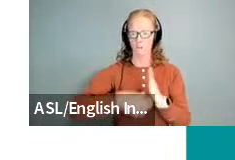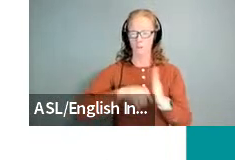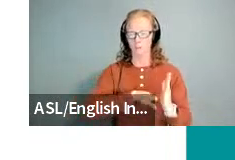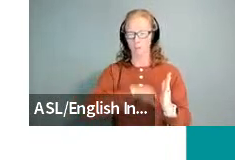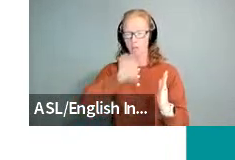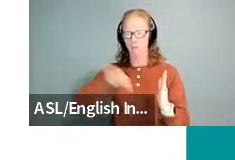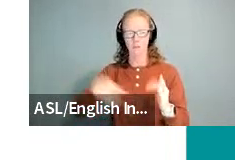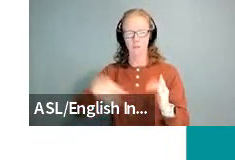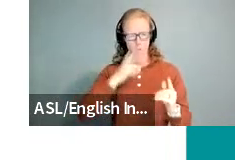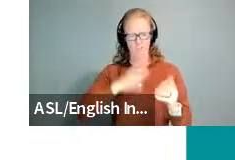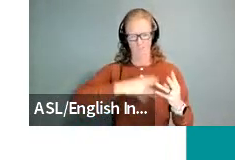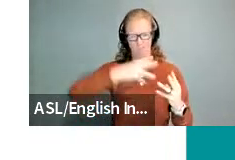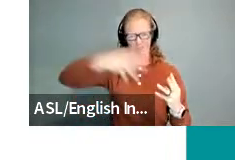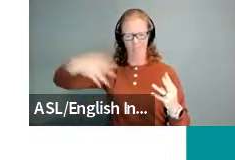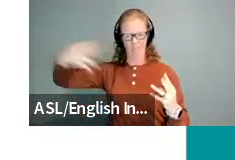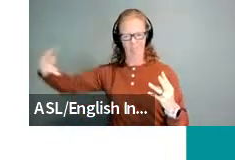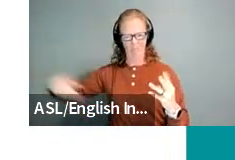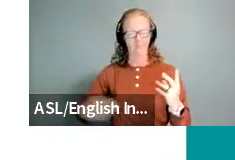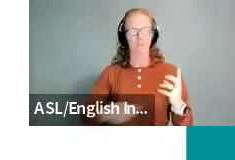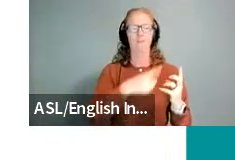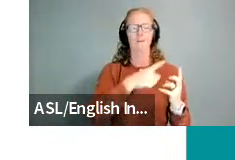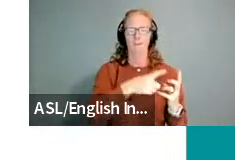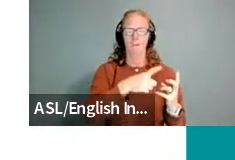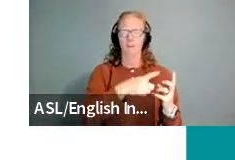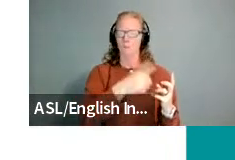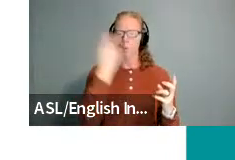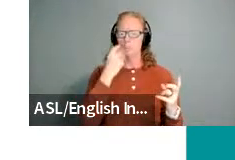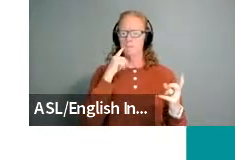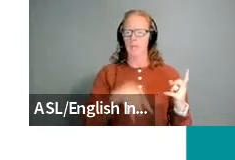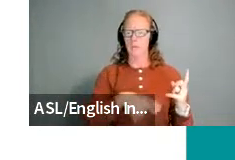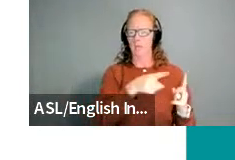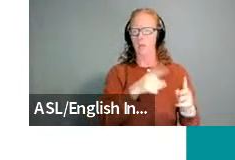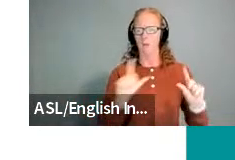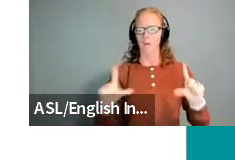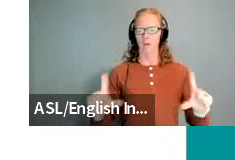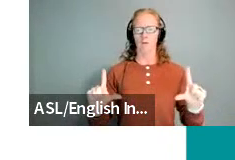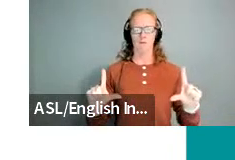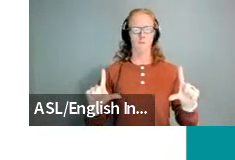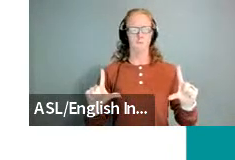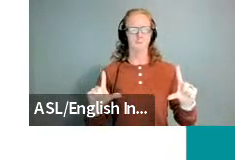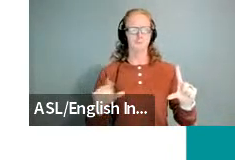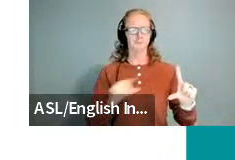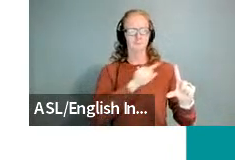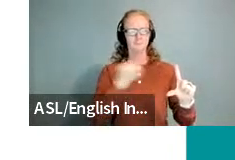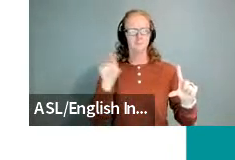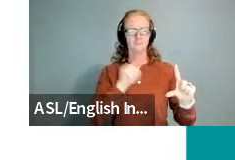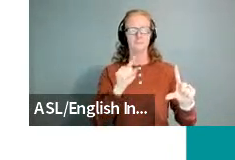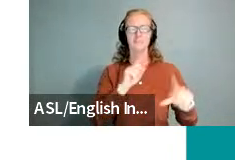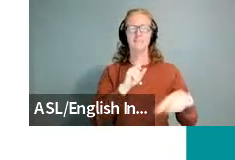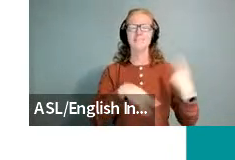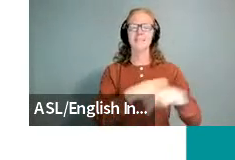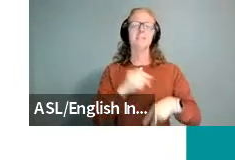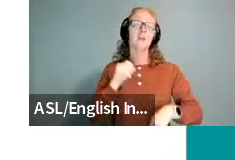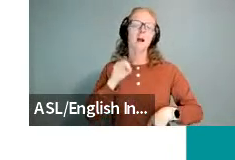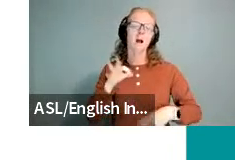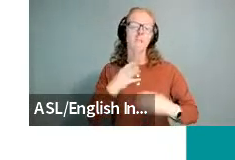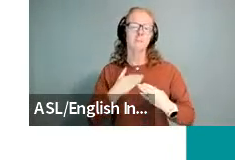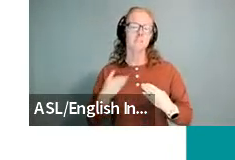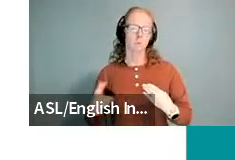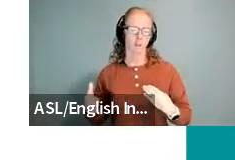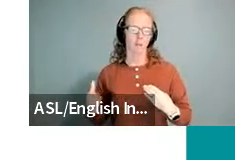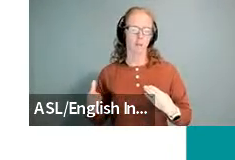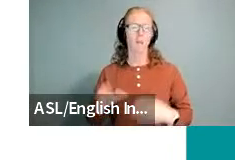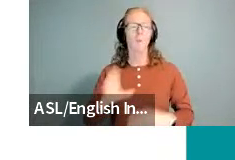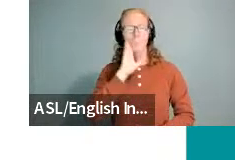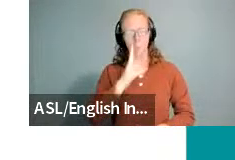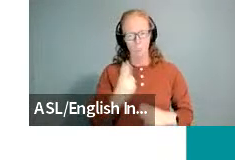lines on this chart, and really what the intention of this chart was trying to show is these are types of materials that you